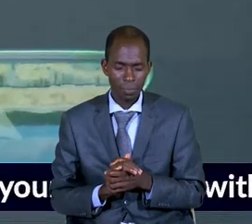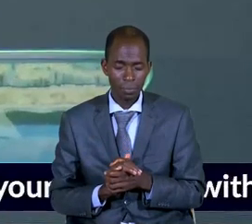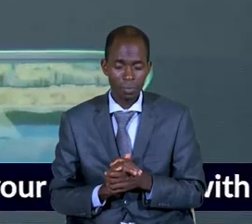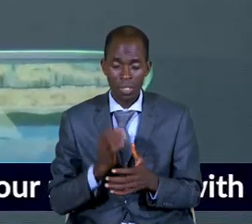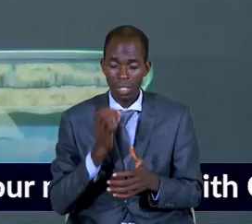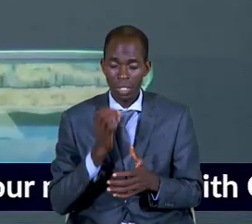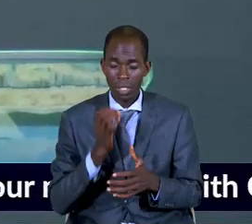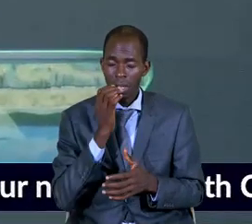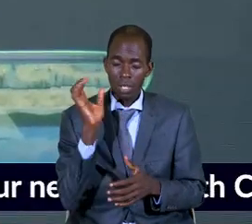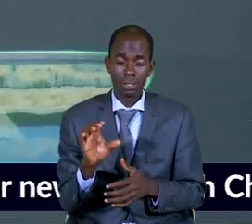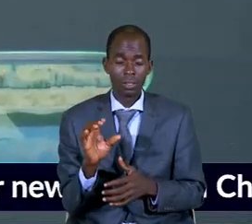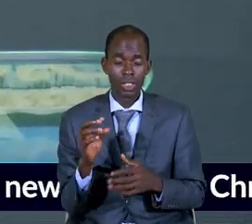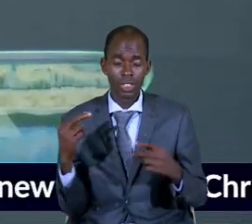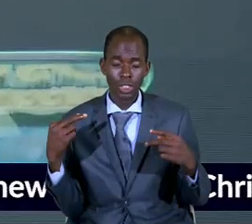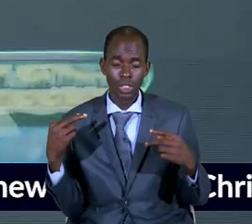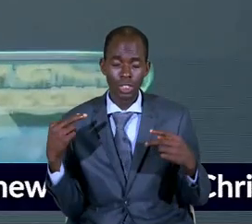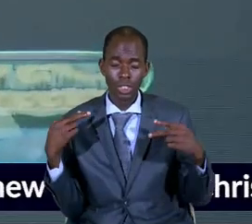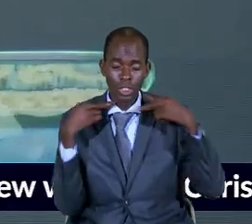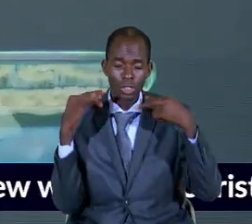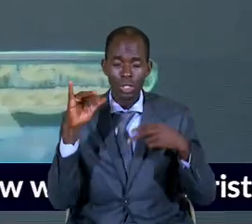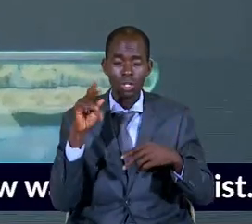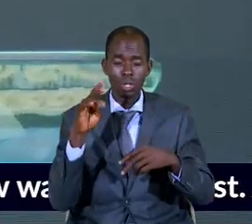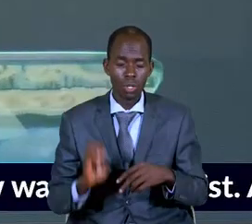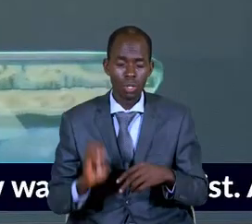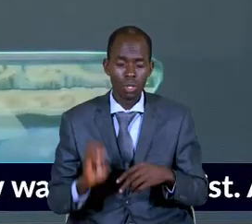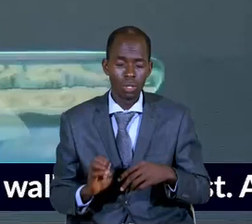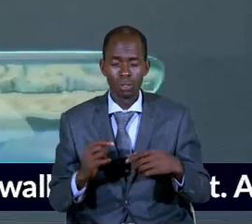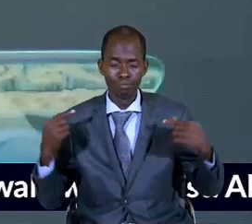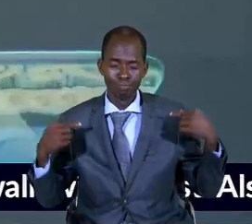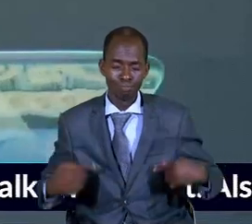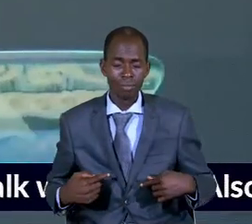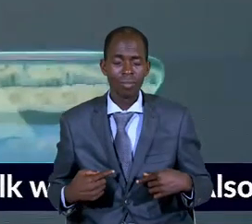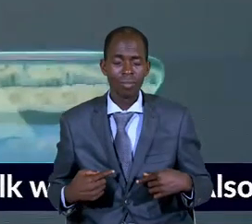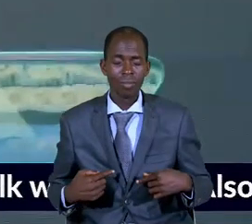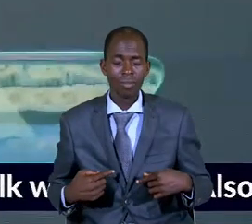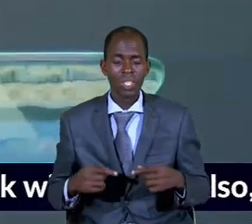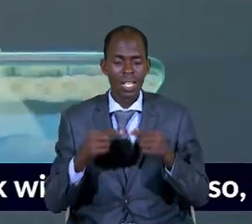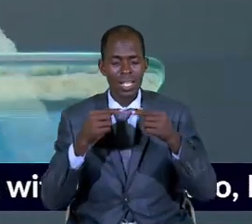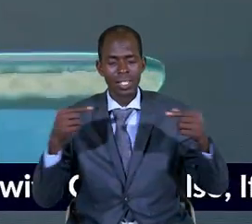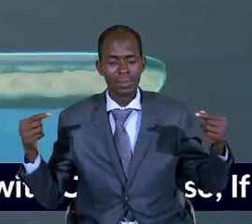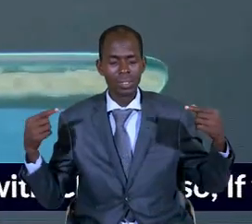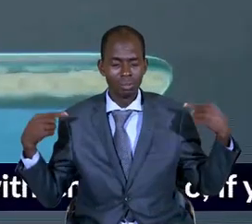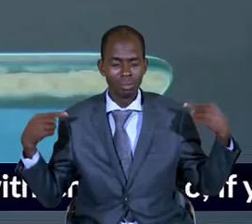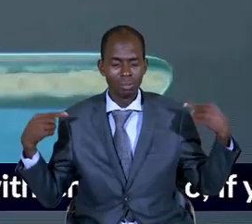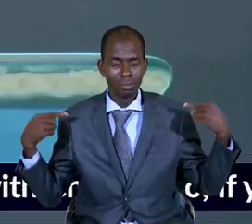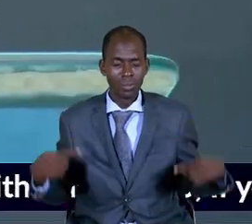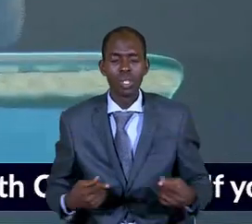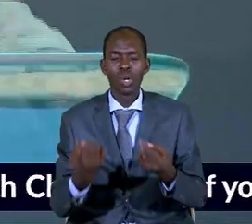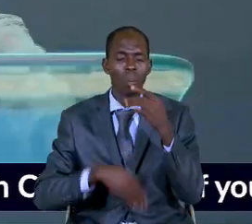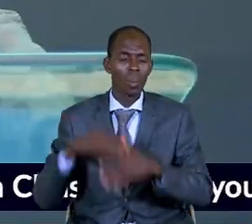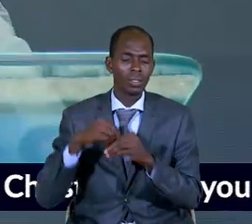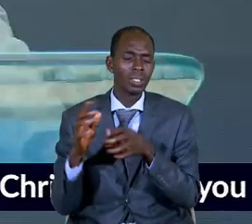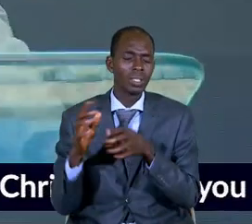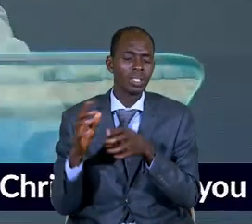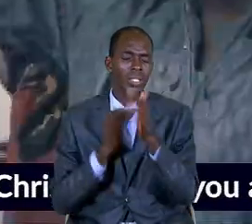Curse, yoke, affliction, enemies, affliction, come out in